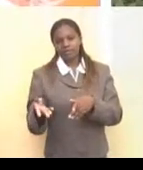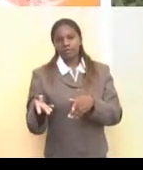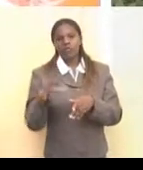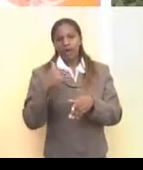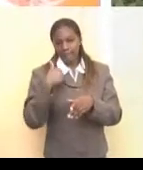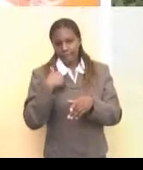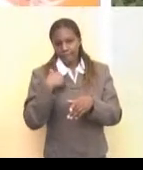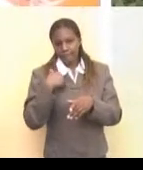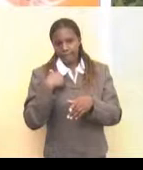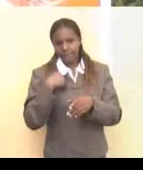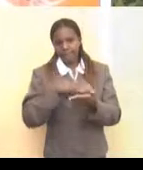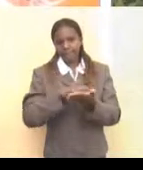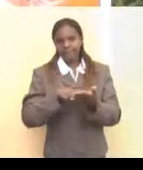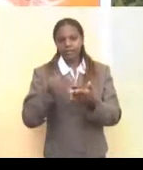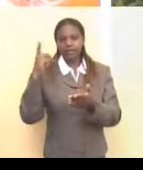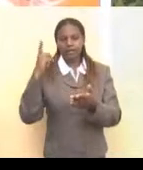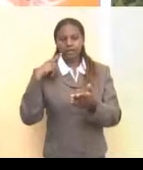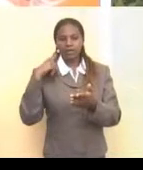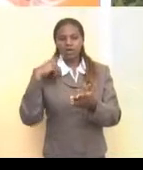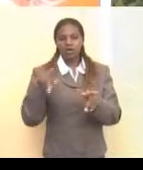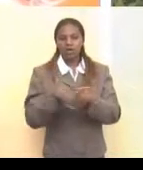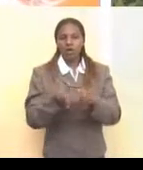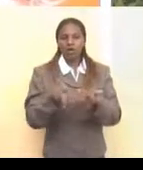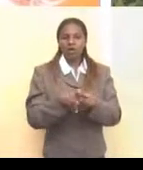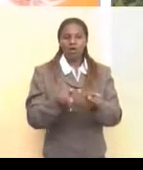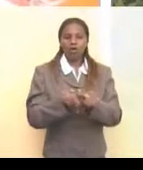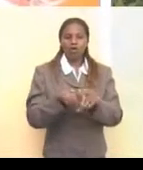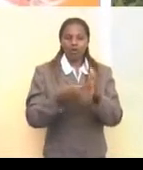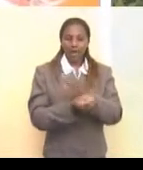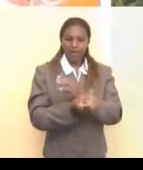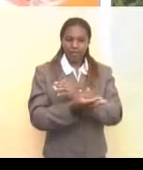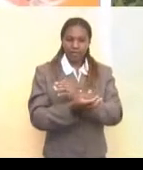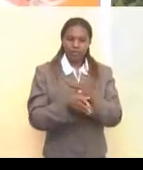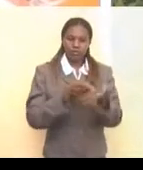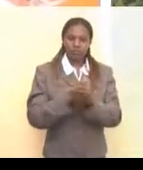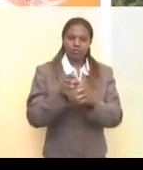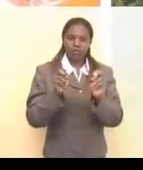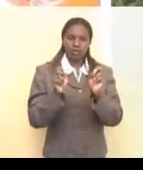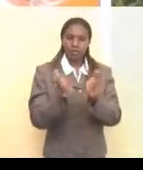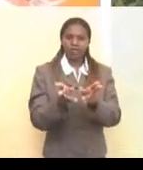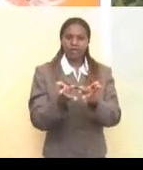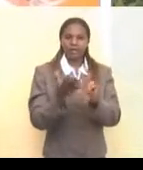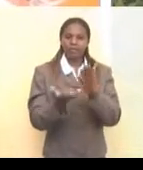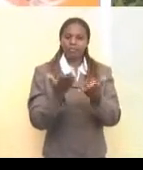to have basic legal and also complex legal advice through the media. Something that the